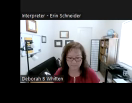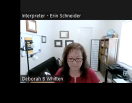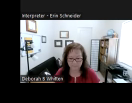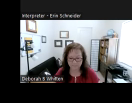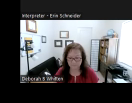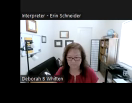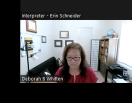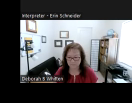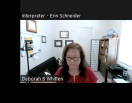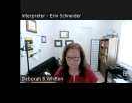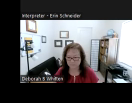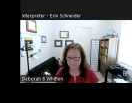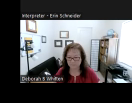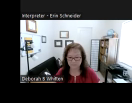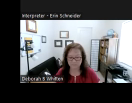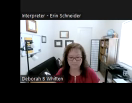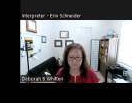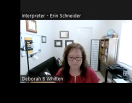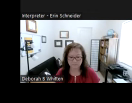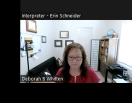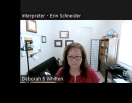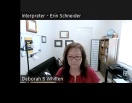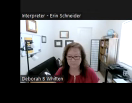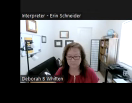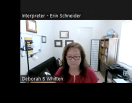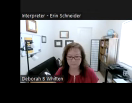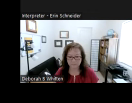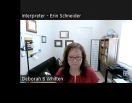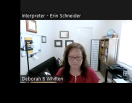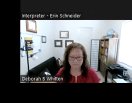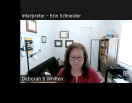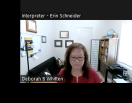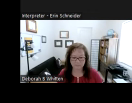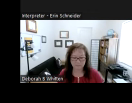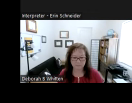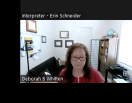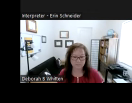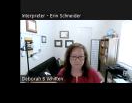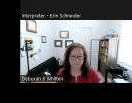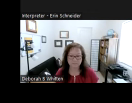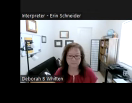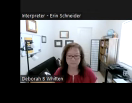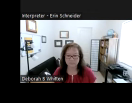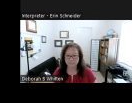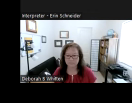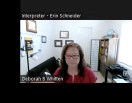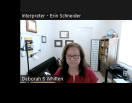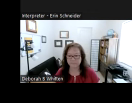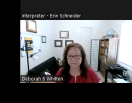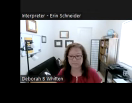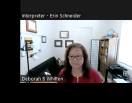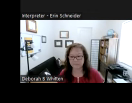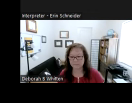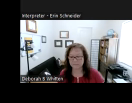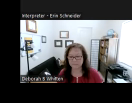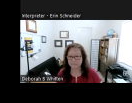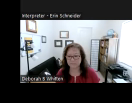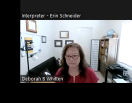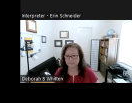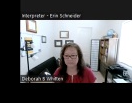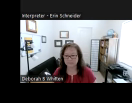don't have access to the presentation. Yeah, if there's a spotlight mode in Zoom, I'll try to figure that out. But I've never used it before, so.